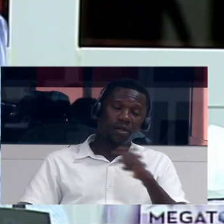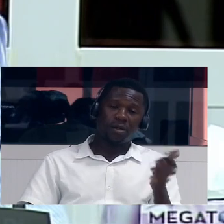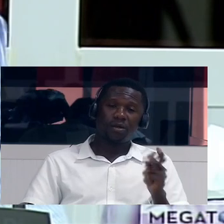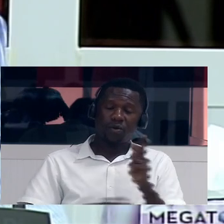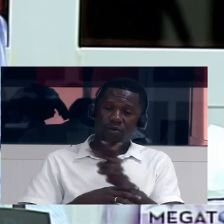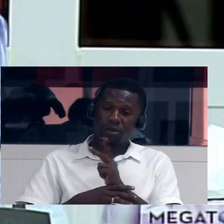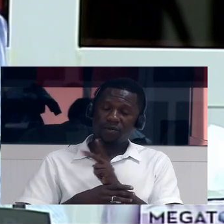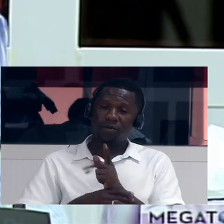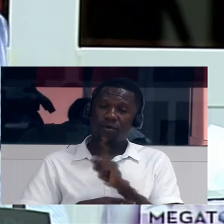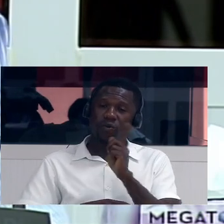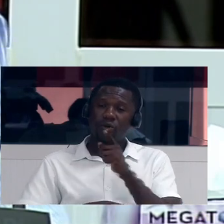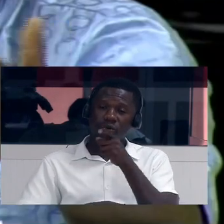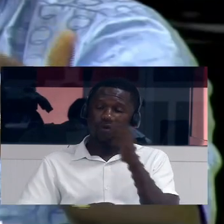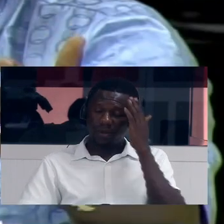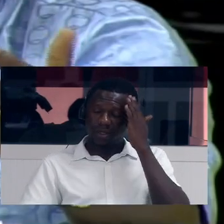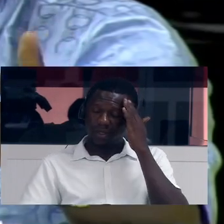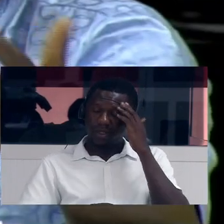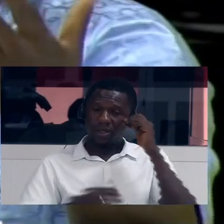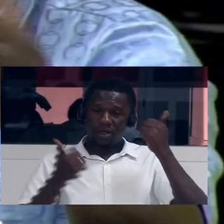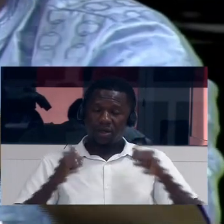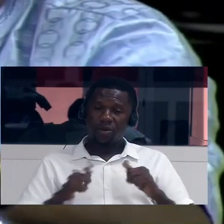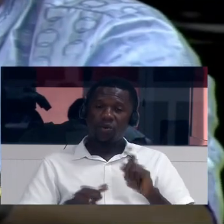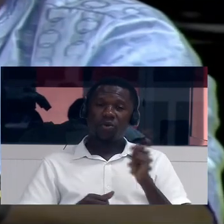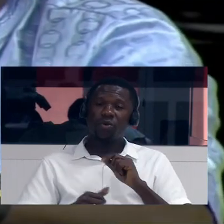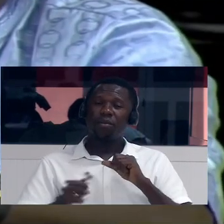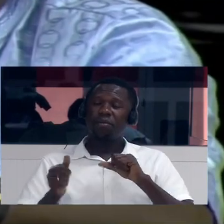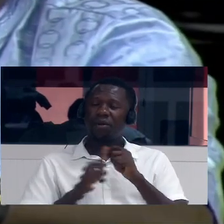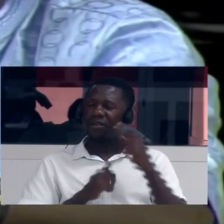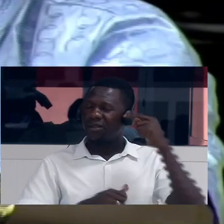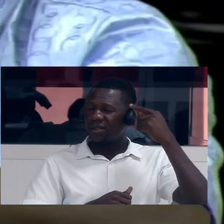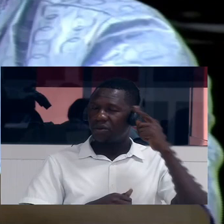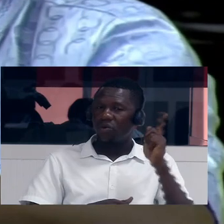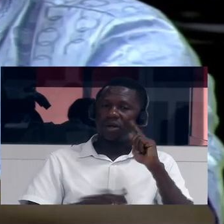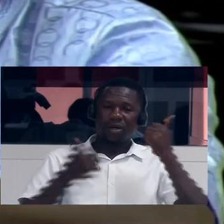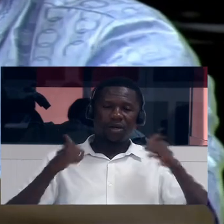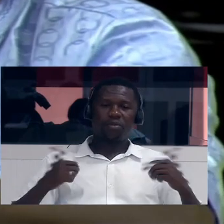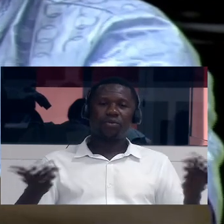happened? What is your best guess as to what happened?